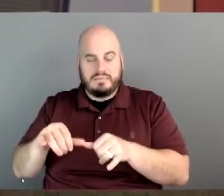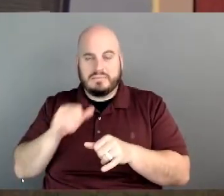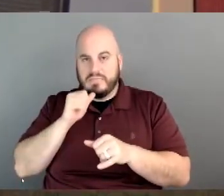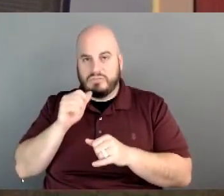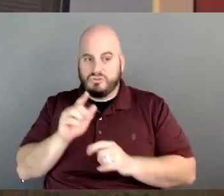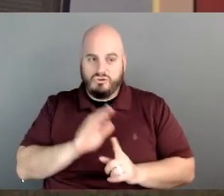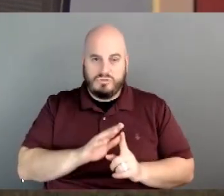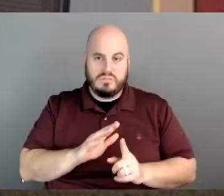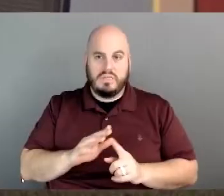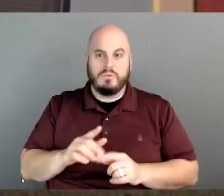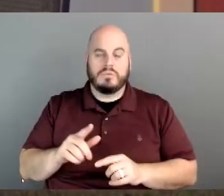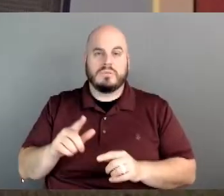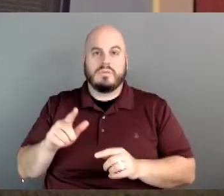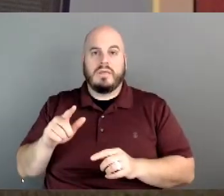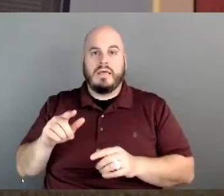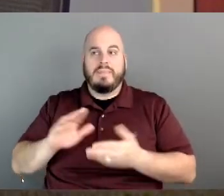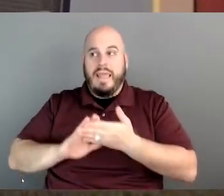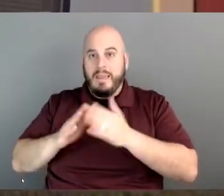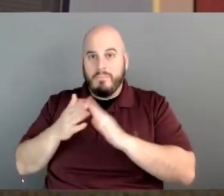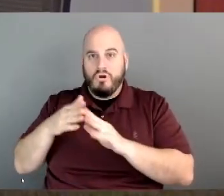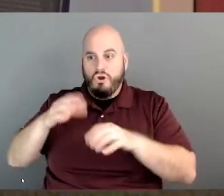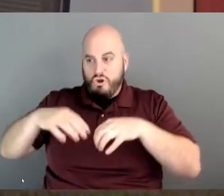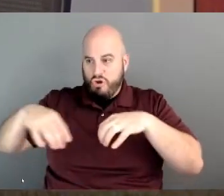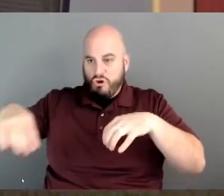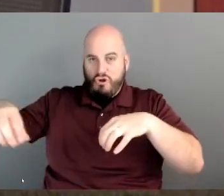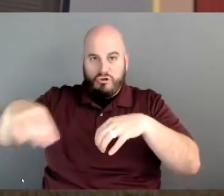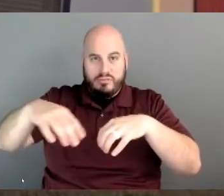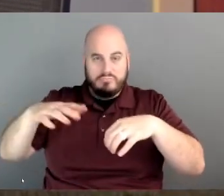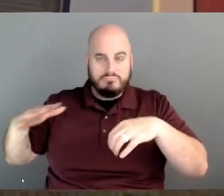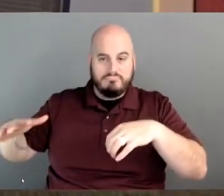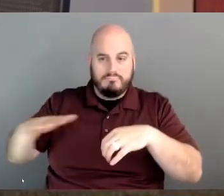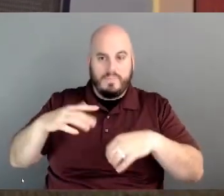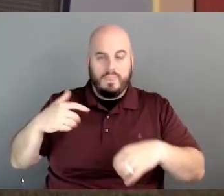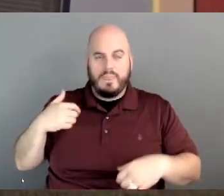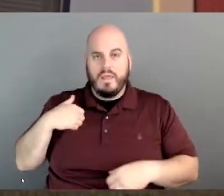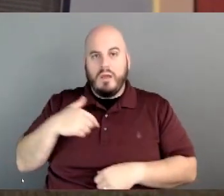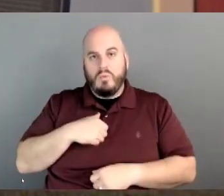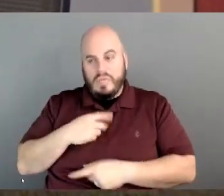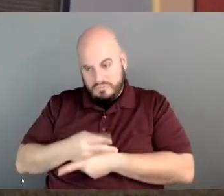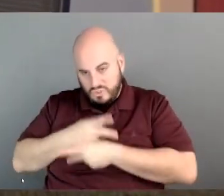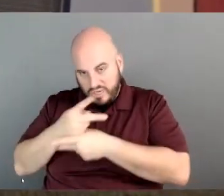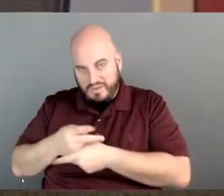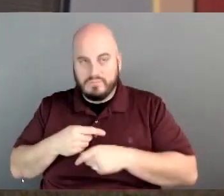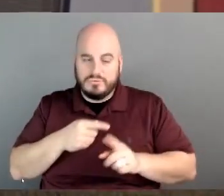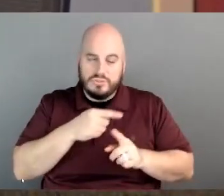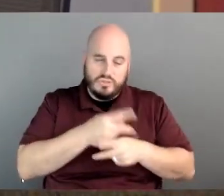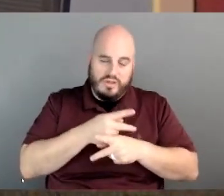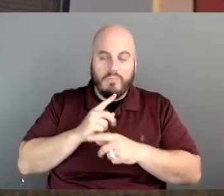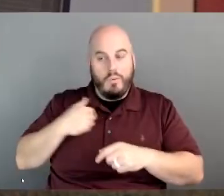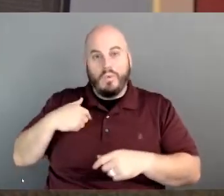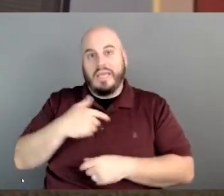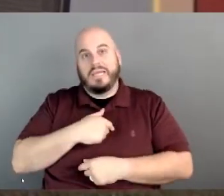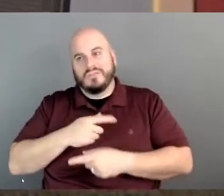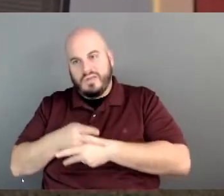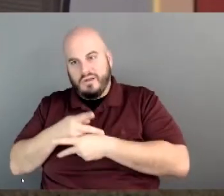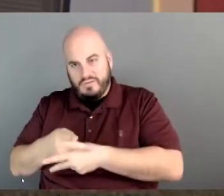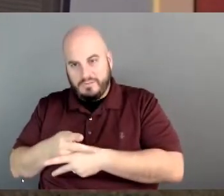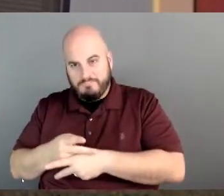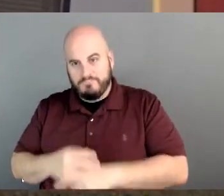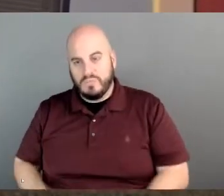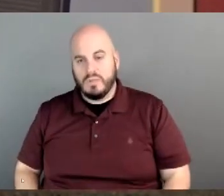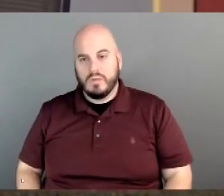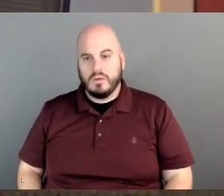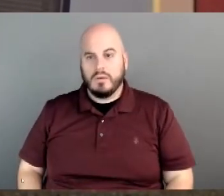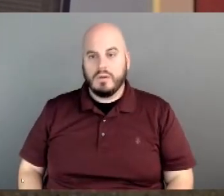the neighborhood. Yes, she tended it. Well, we tended it. But, you know, we weren't the only people who received the spoils